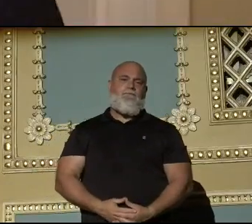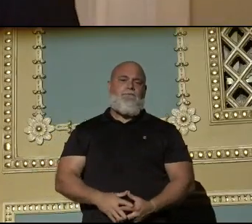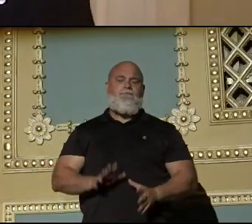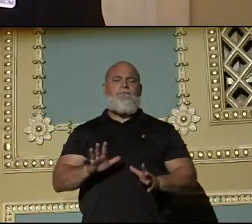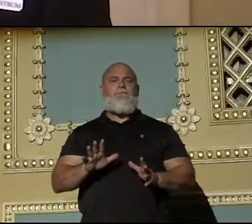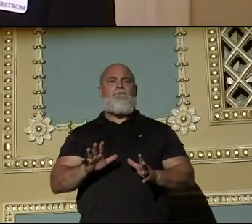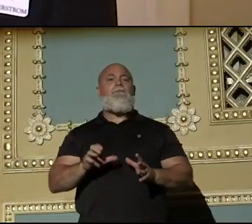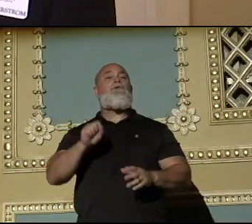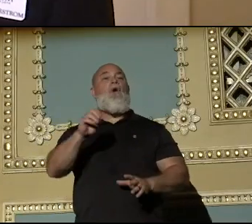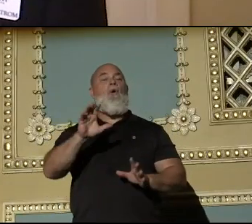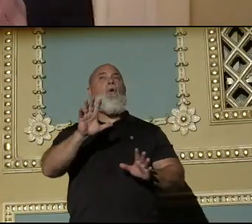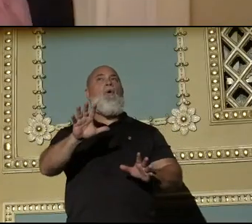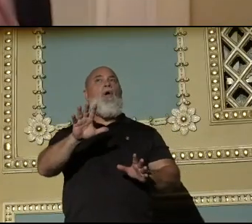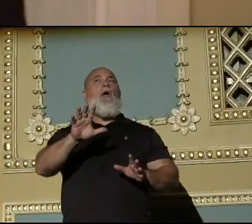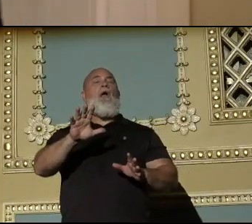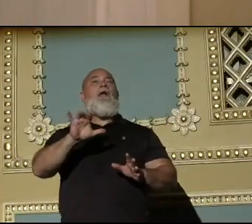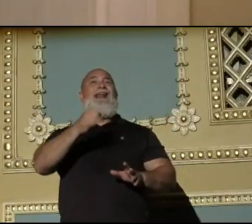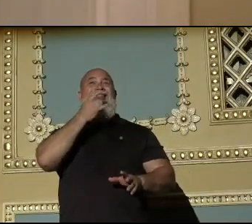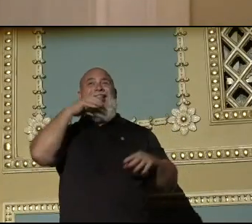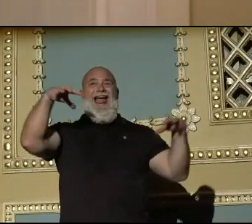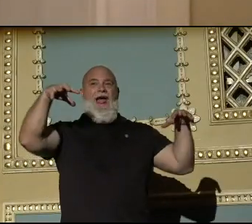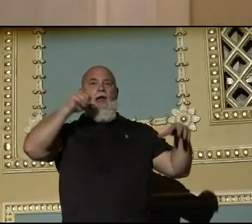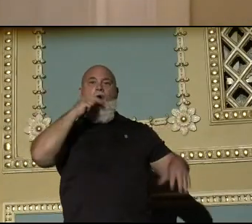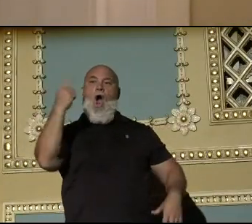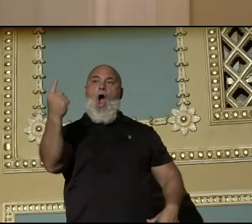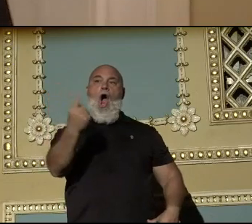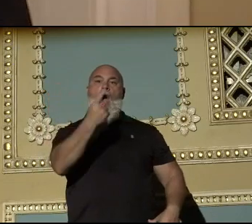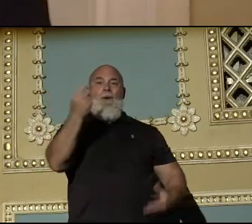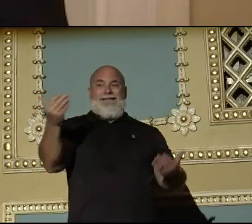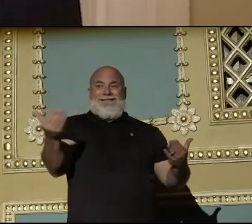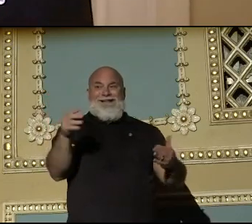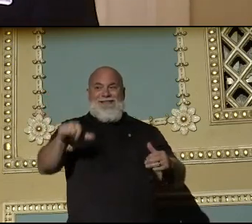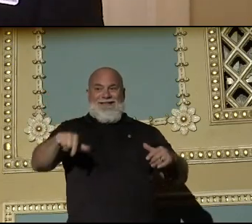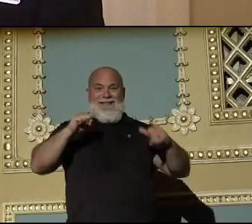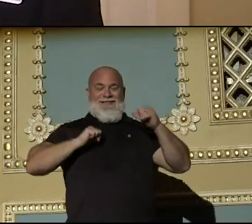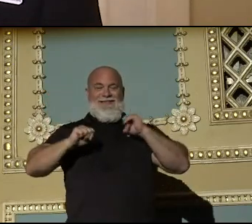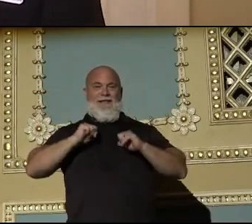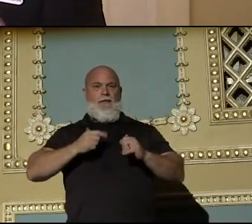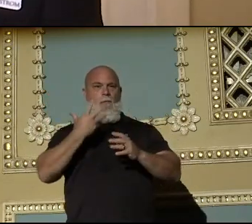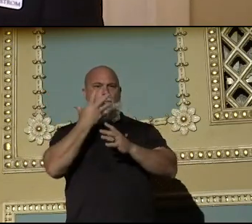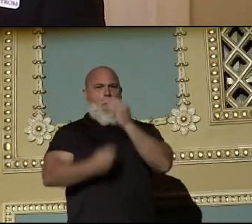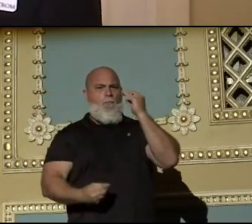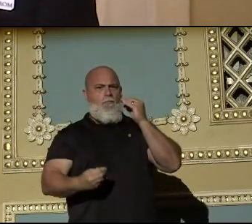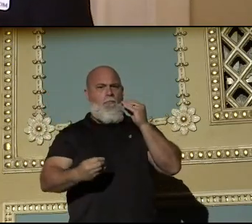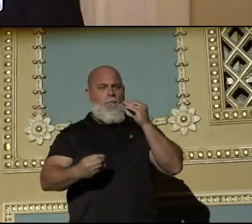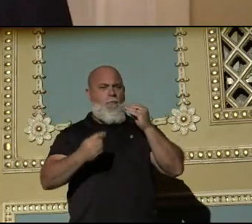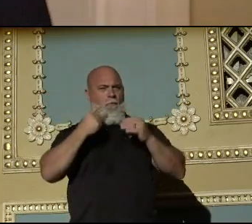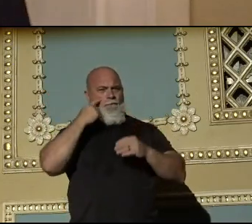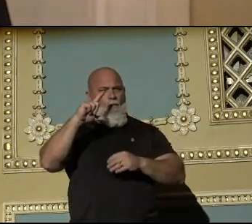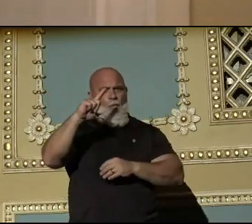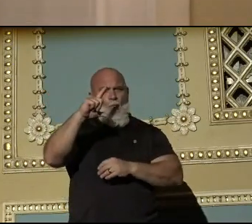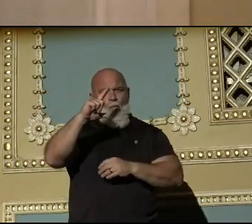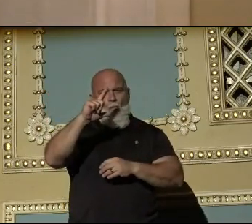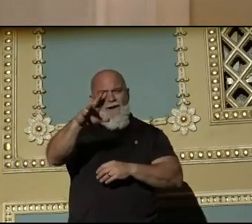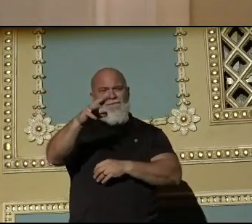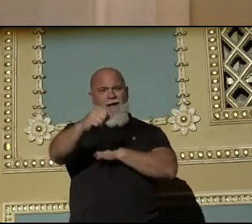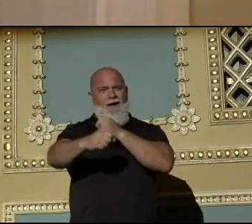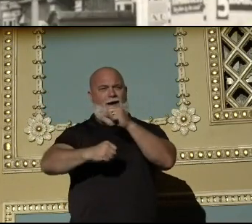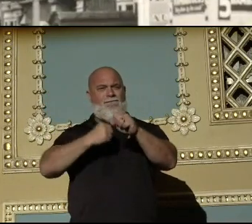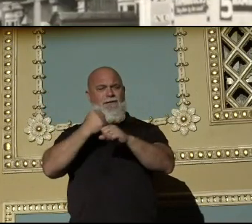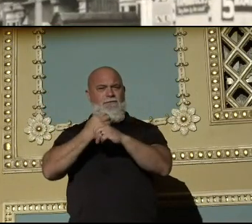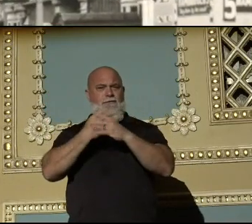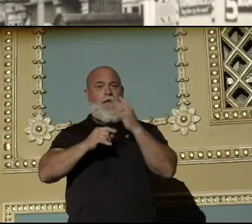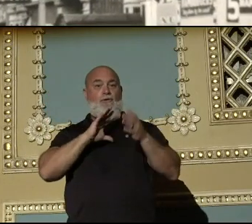So, it turns out these lights have not always been at our theater. They went missing from the lobby for almost 25 years. Here's the